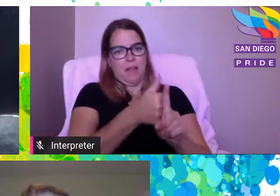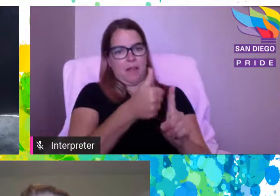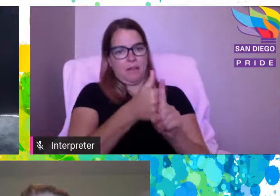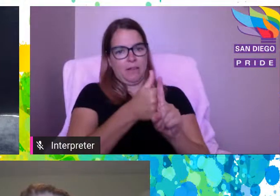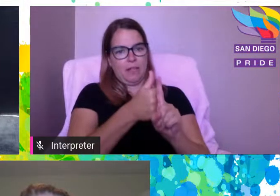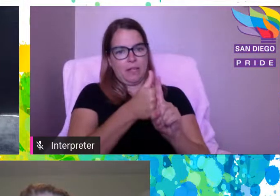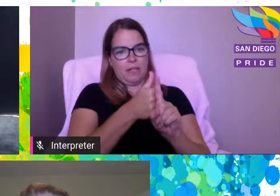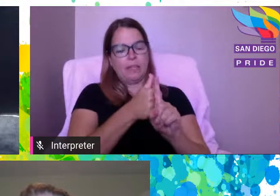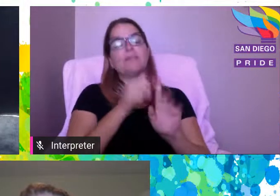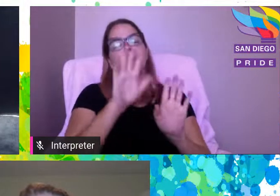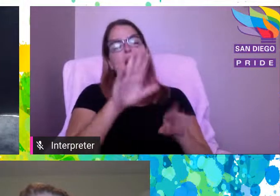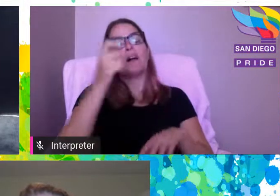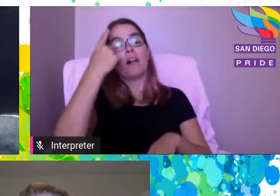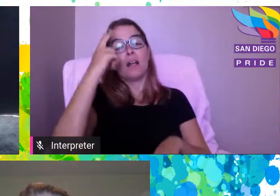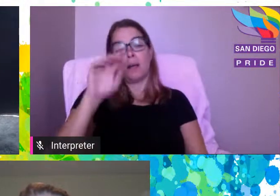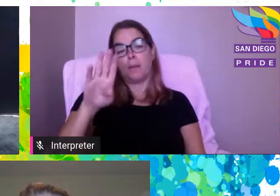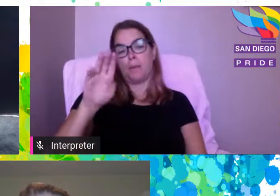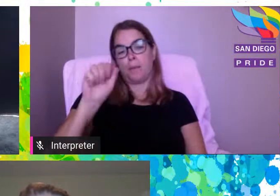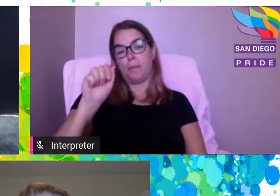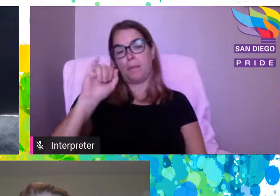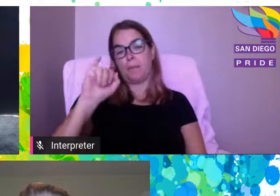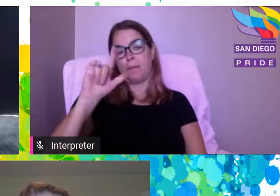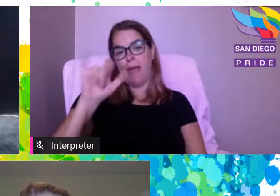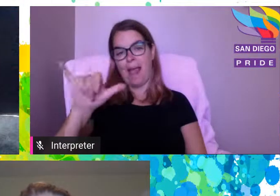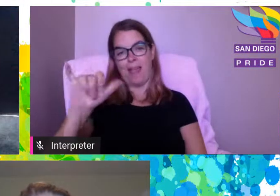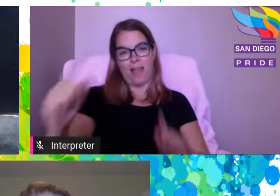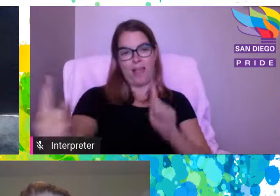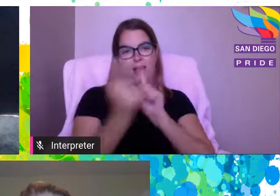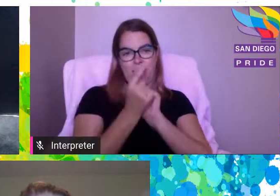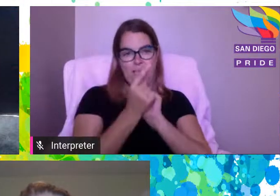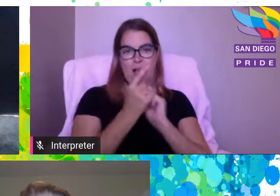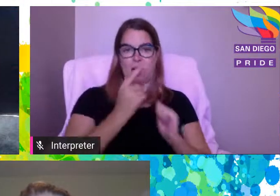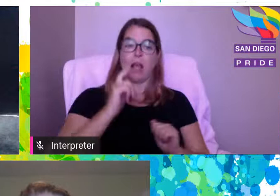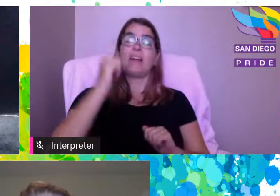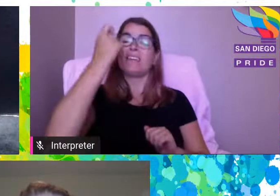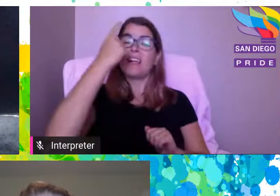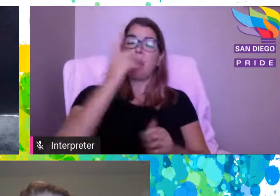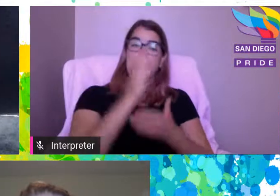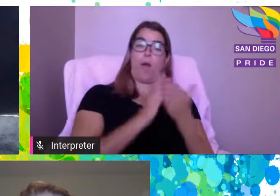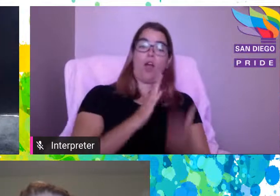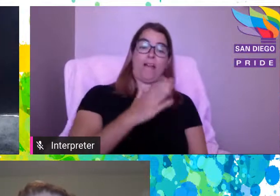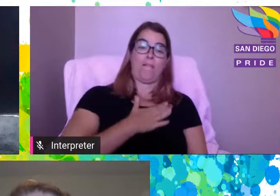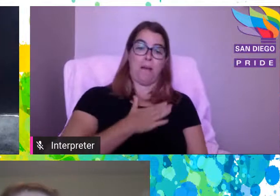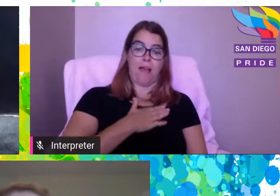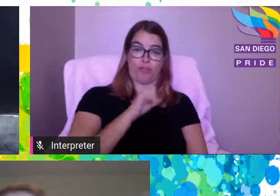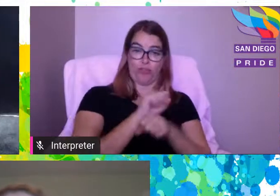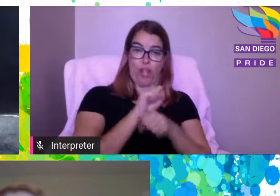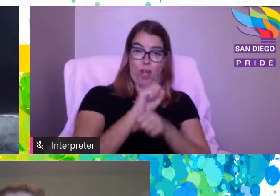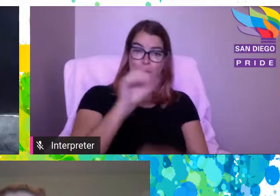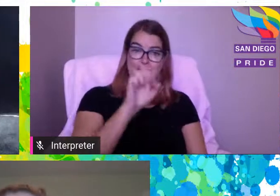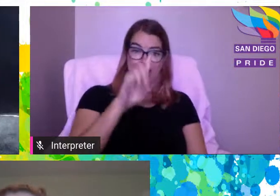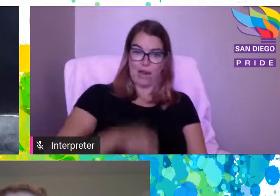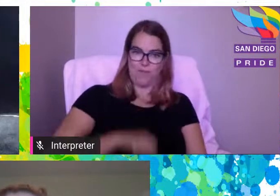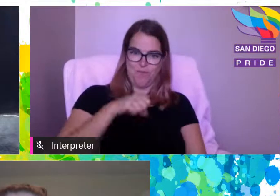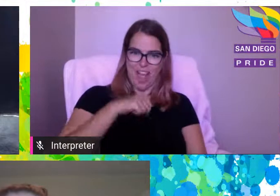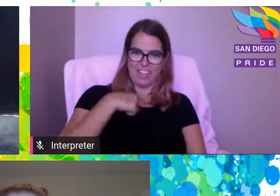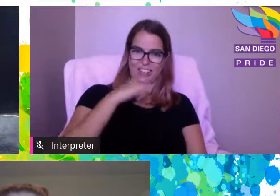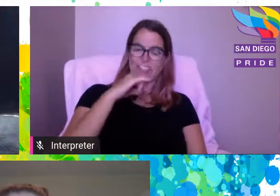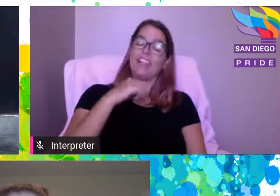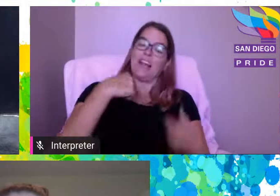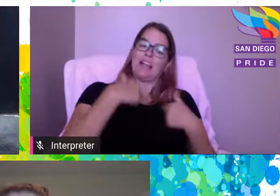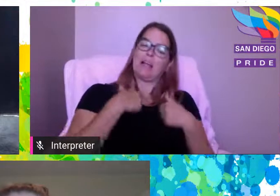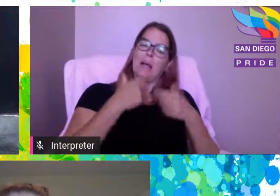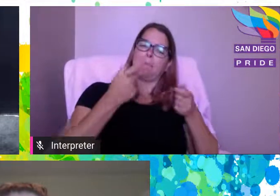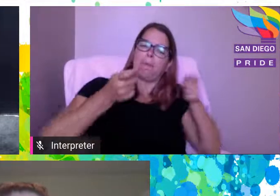Bailey came to us and asked for a partnership, so part of my job at San Diego Pride is to help manage all of the community partnerships that